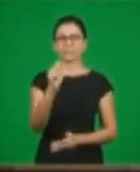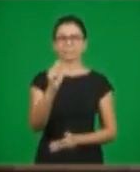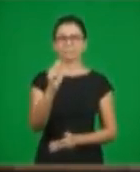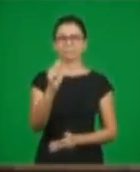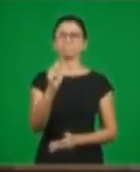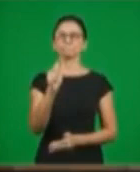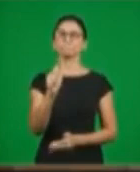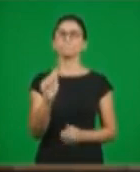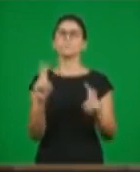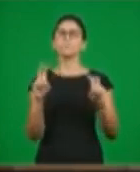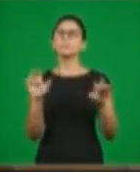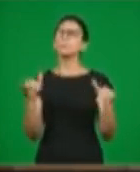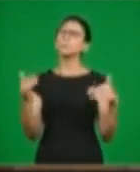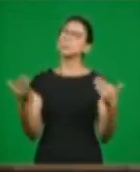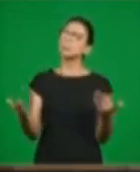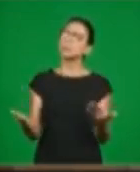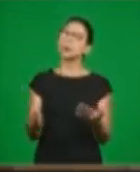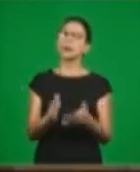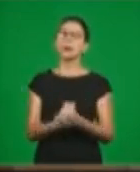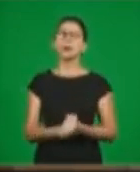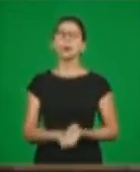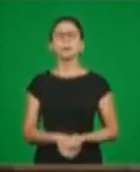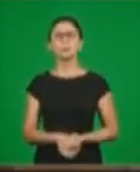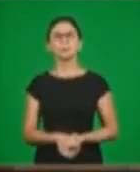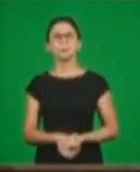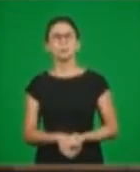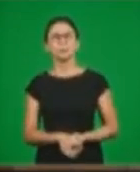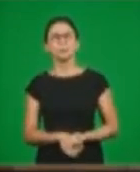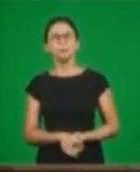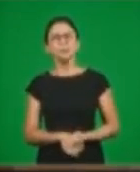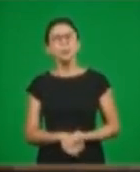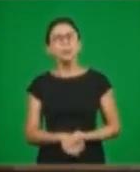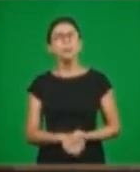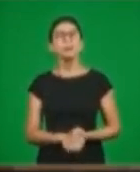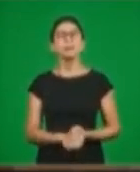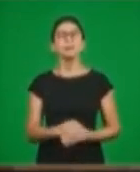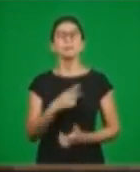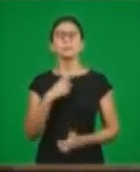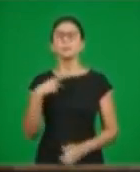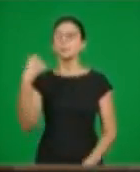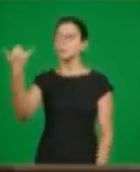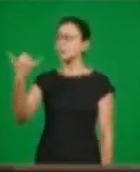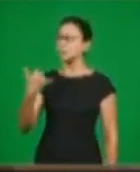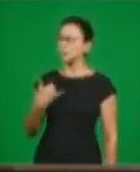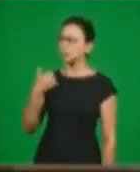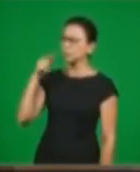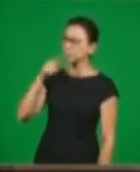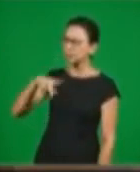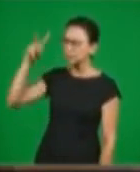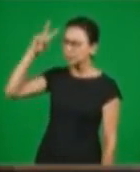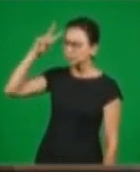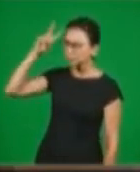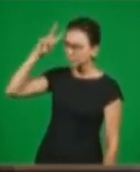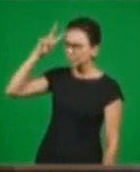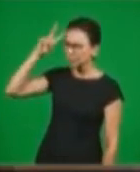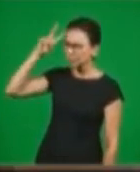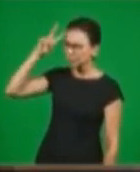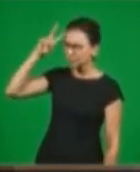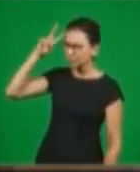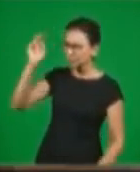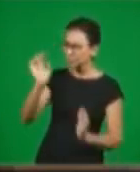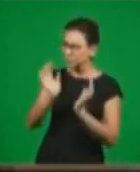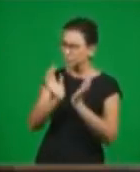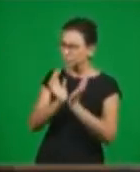And later on, Pastor Joseph was like, oh, you remember, you know, what was done with the group,